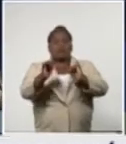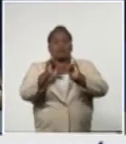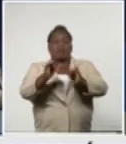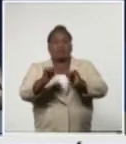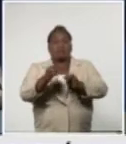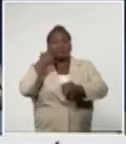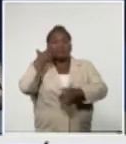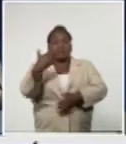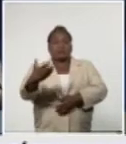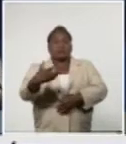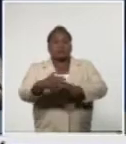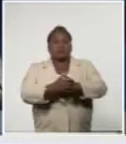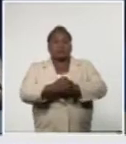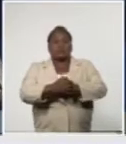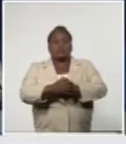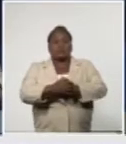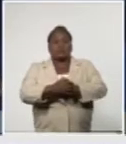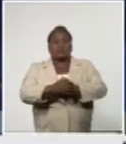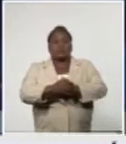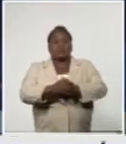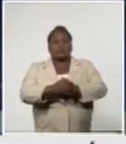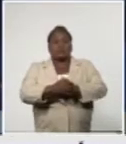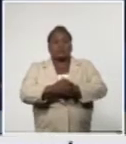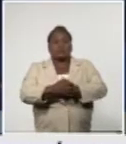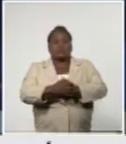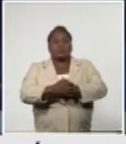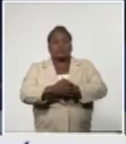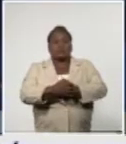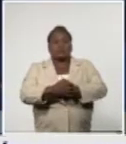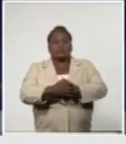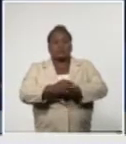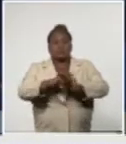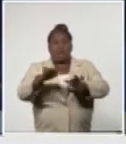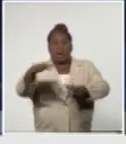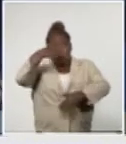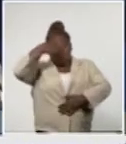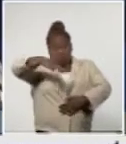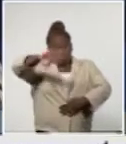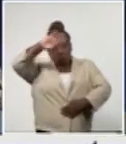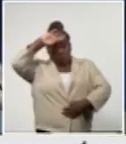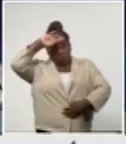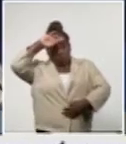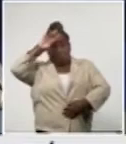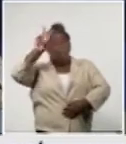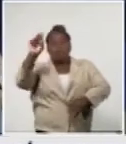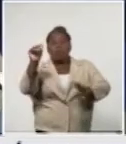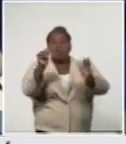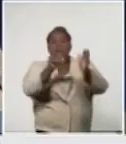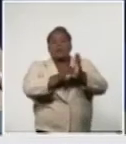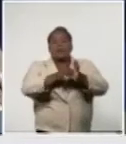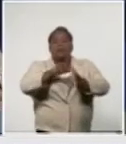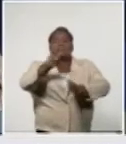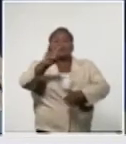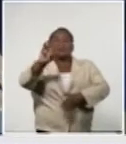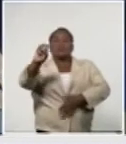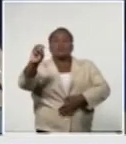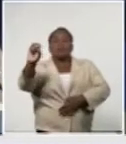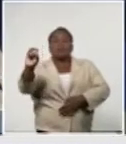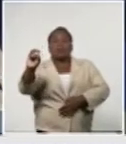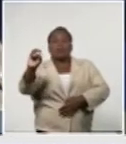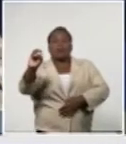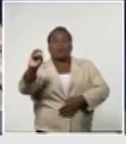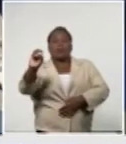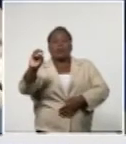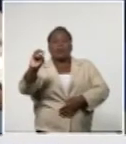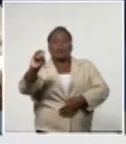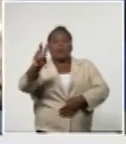the behavior of the asymptomatic patients who have the virus and spread the virus.